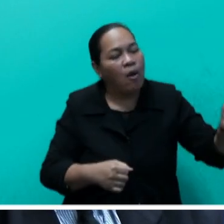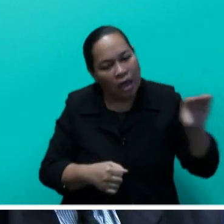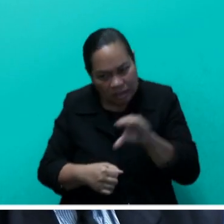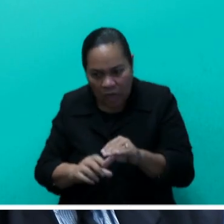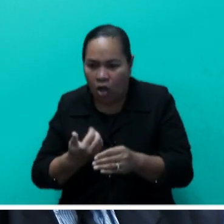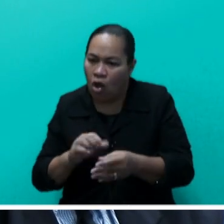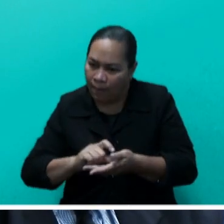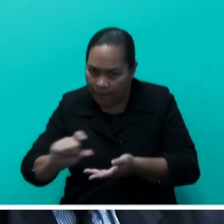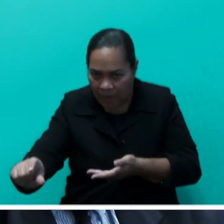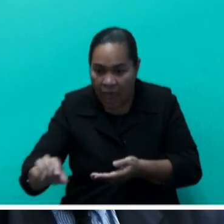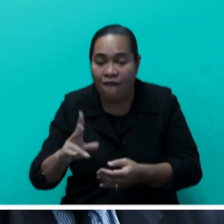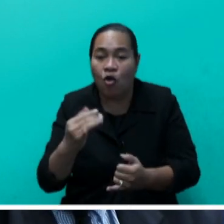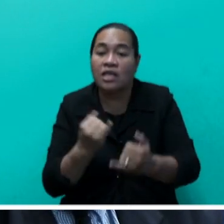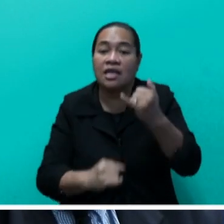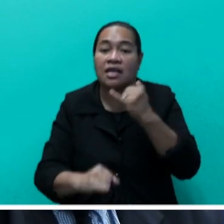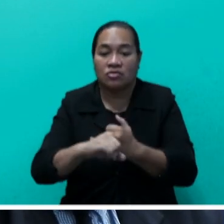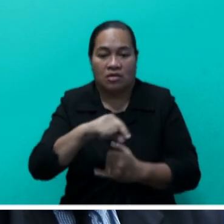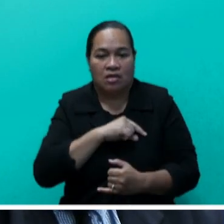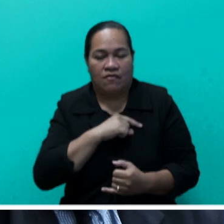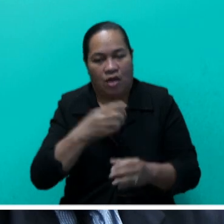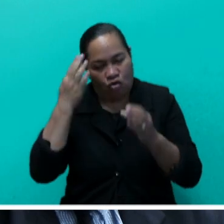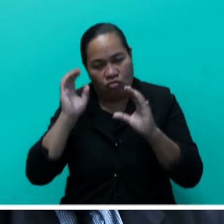for international qualified coaches.